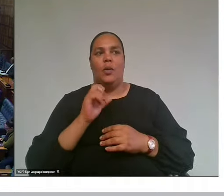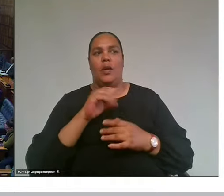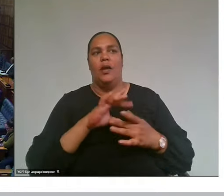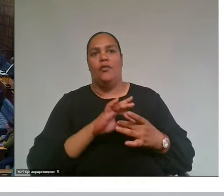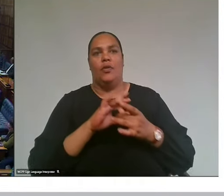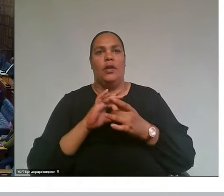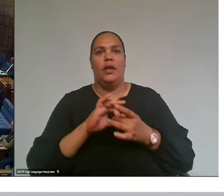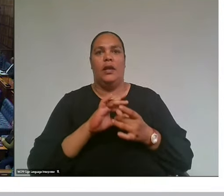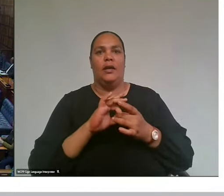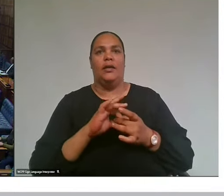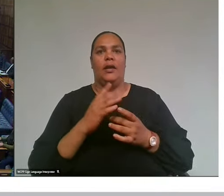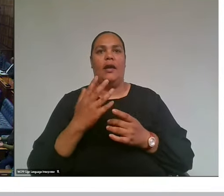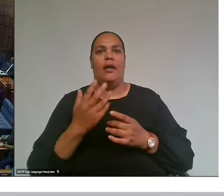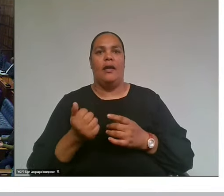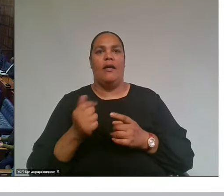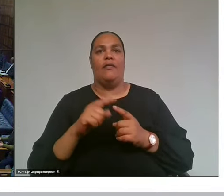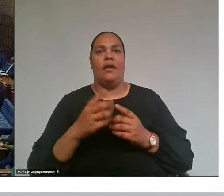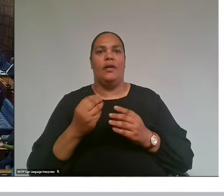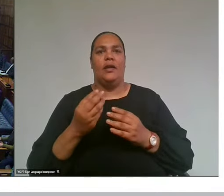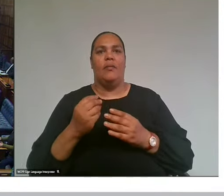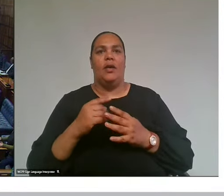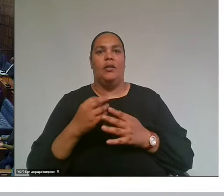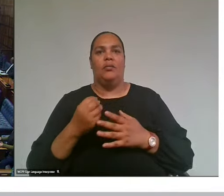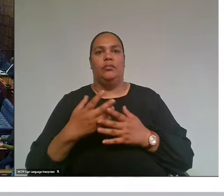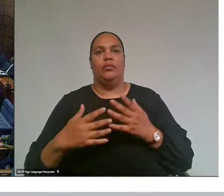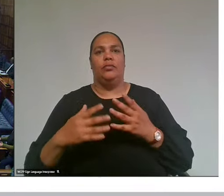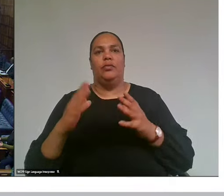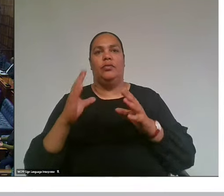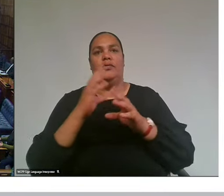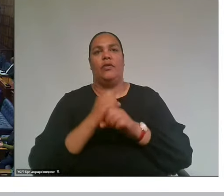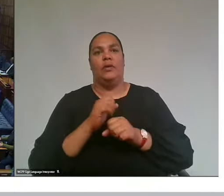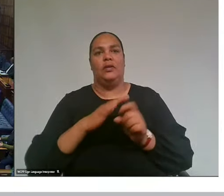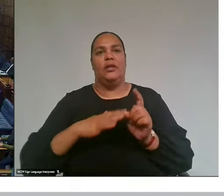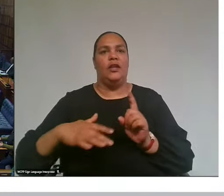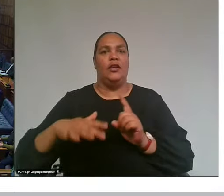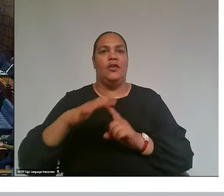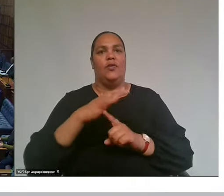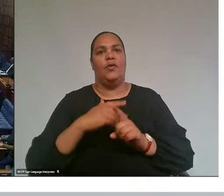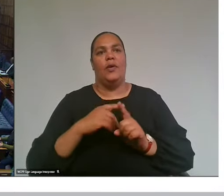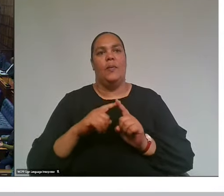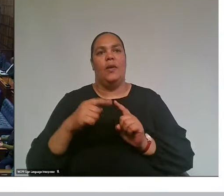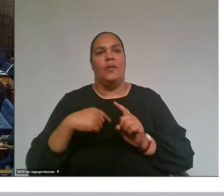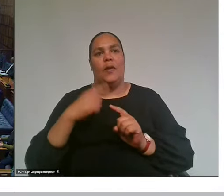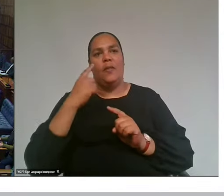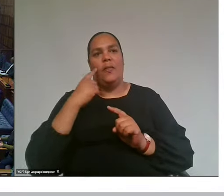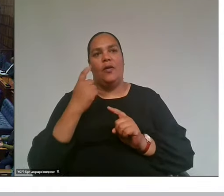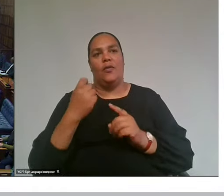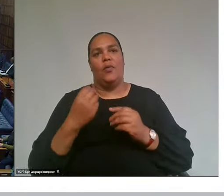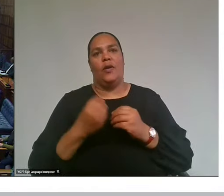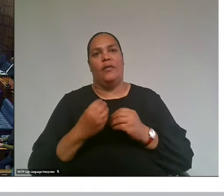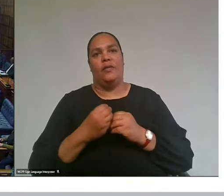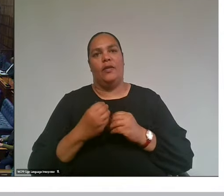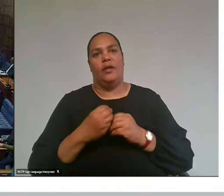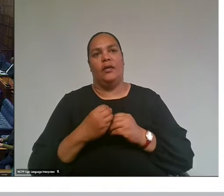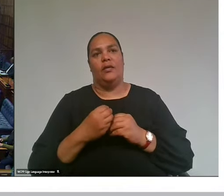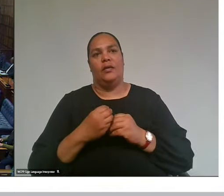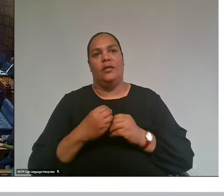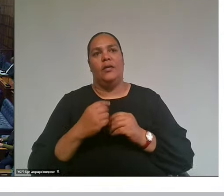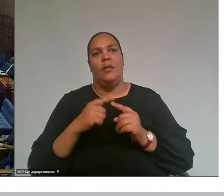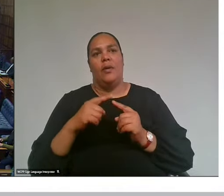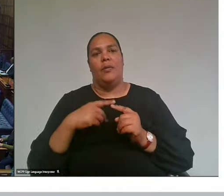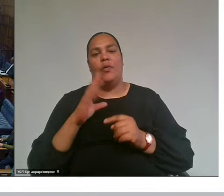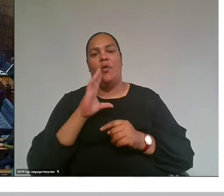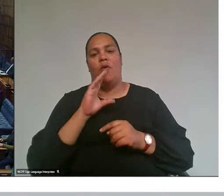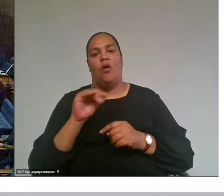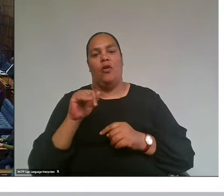it again across a number of those prity Focus areas um and I think the one thing that and and I'll ask John